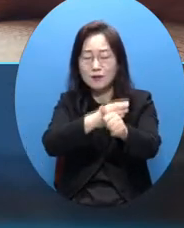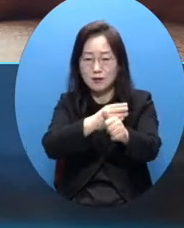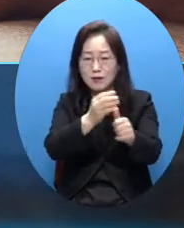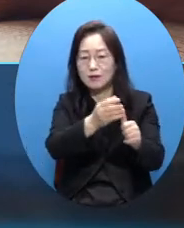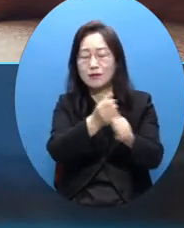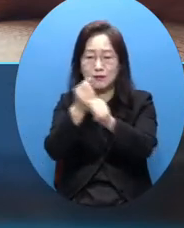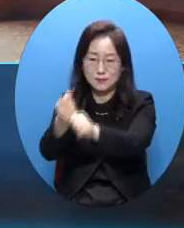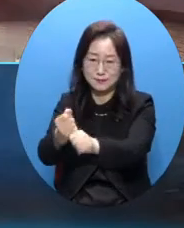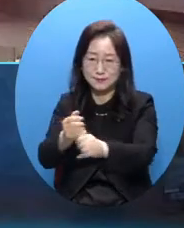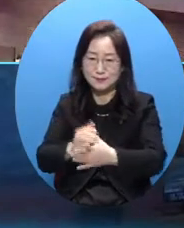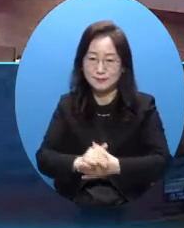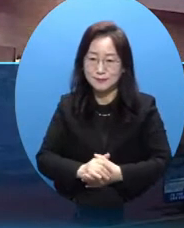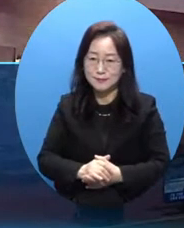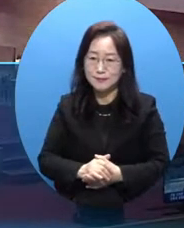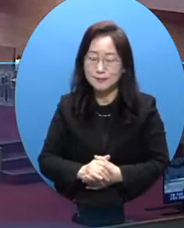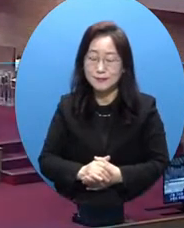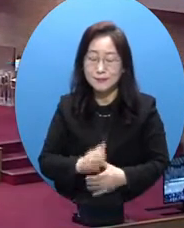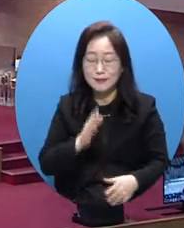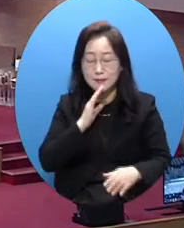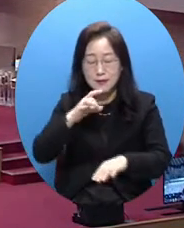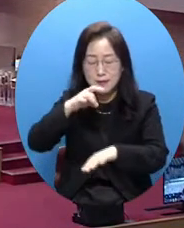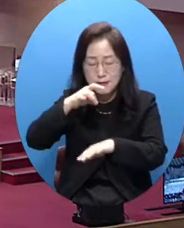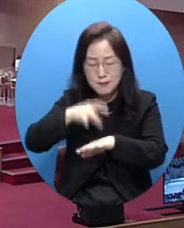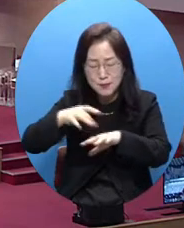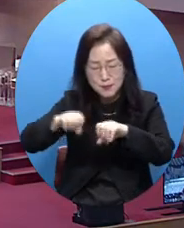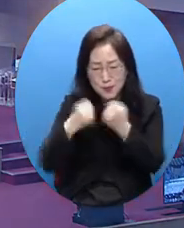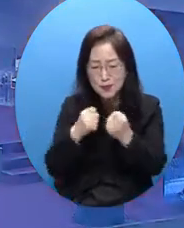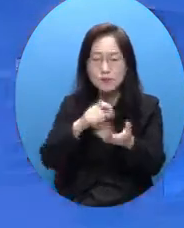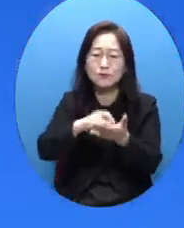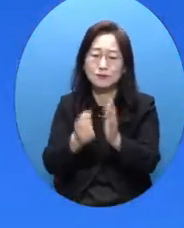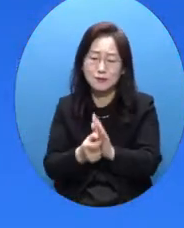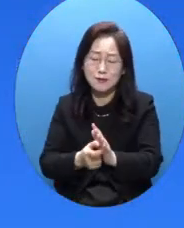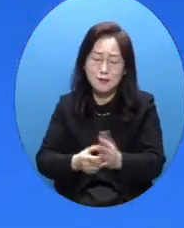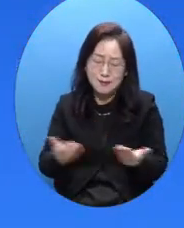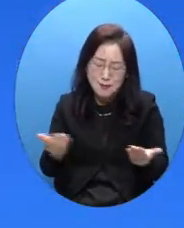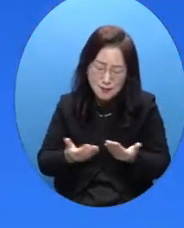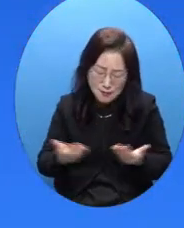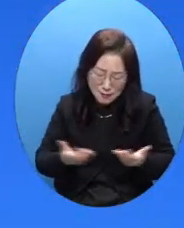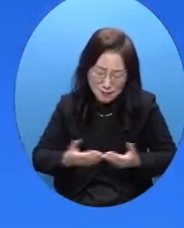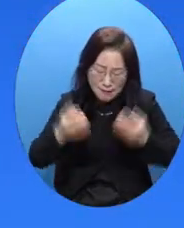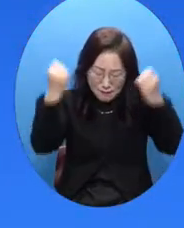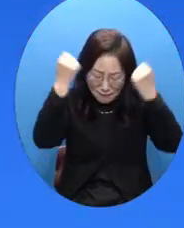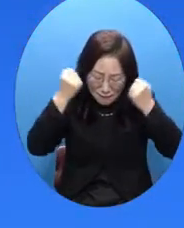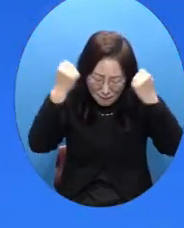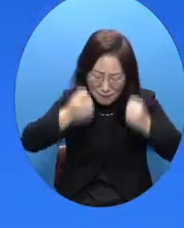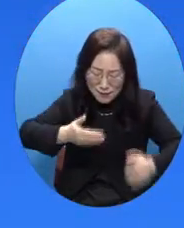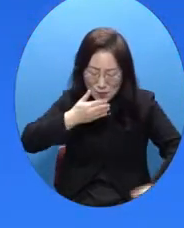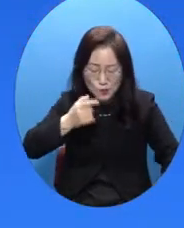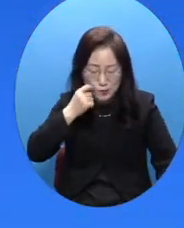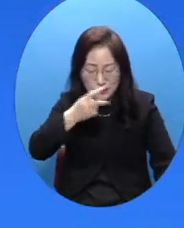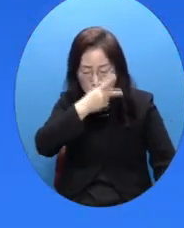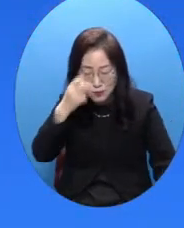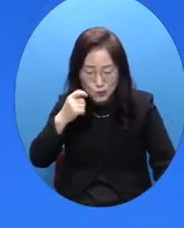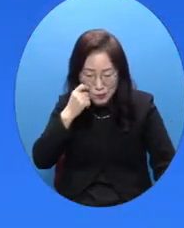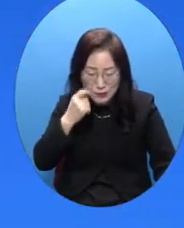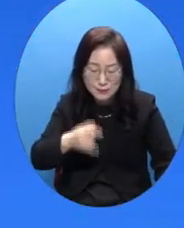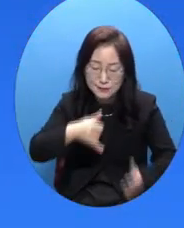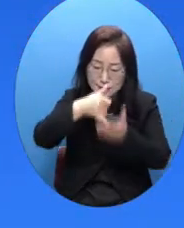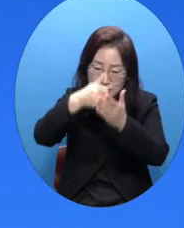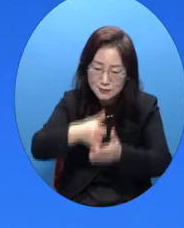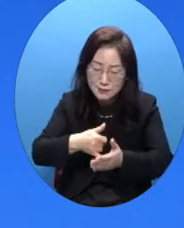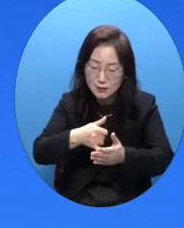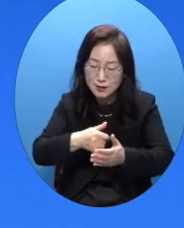Egyptian who was one of bears officials the captain of the car bought him from the ishmaelites who had taken him there